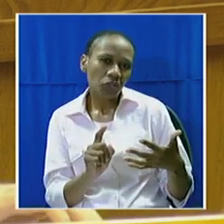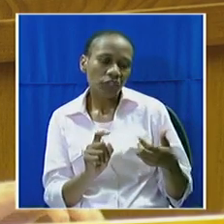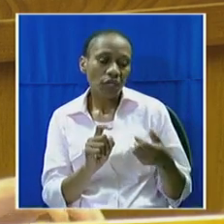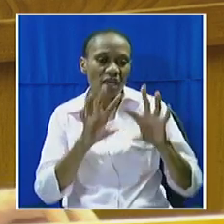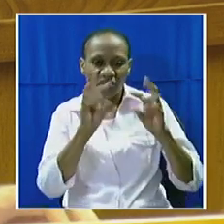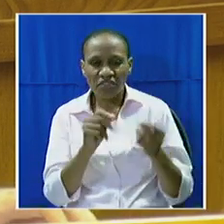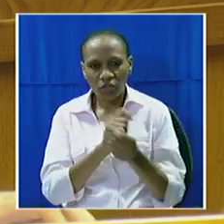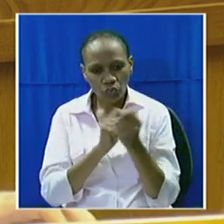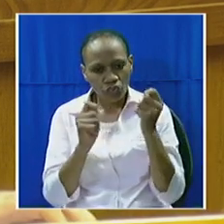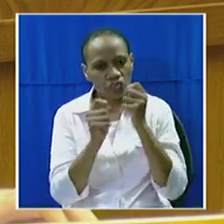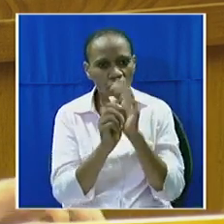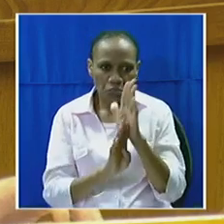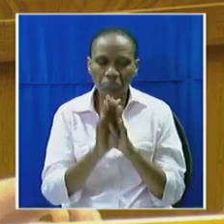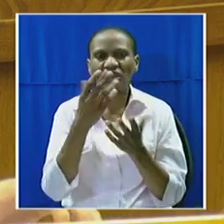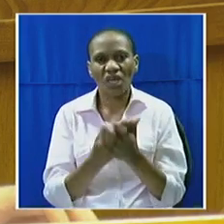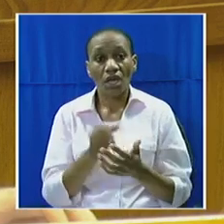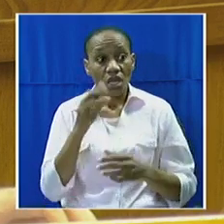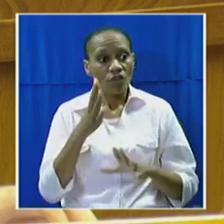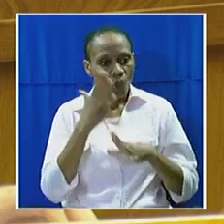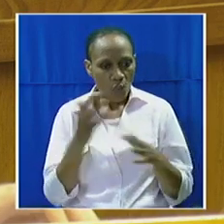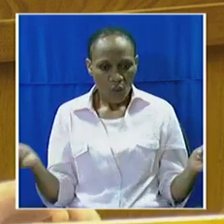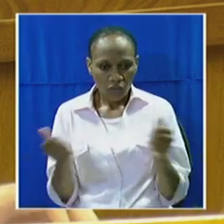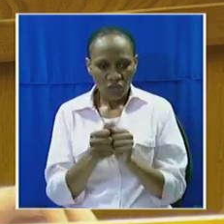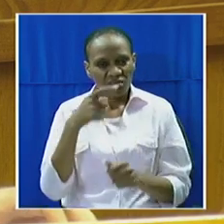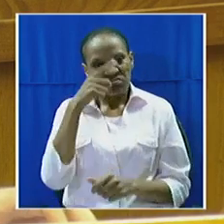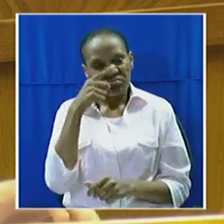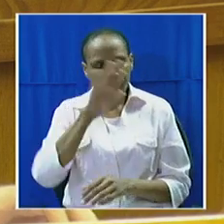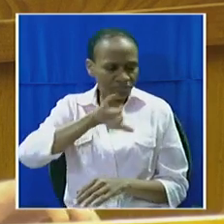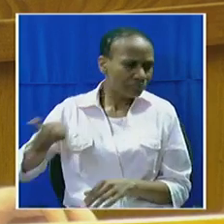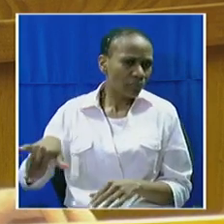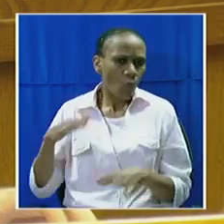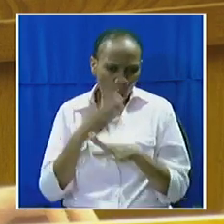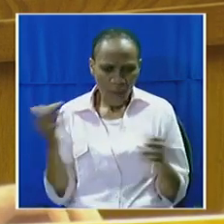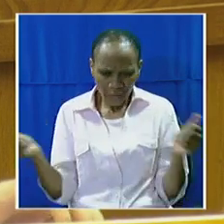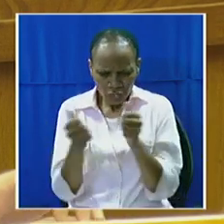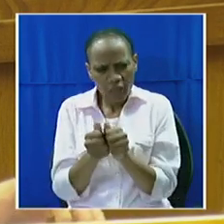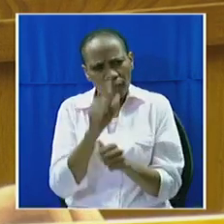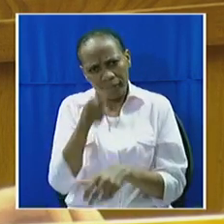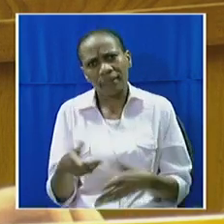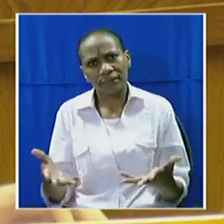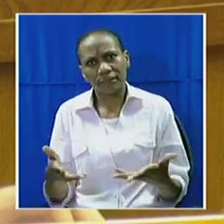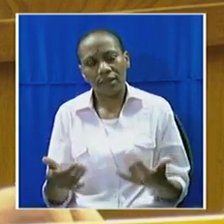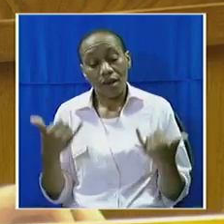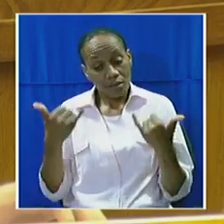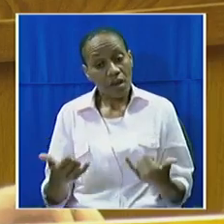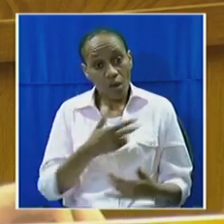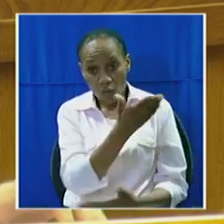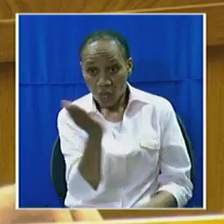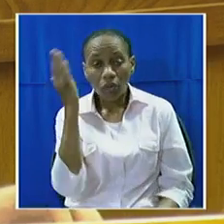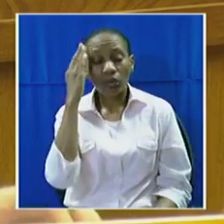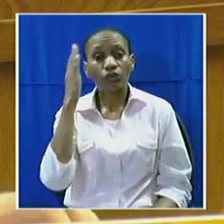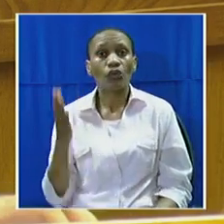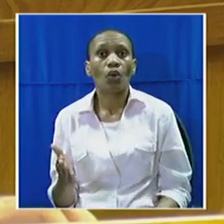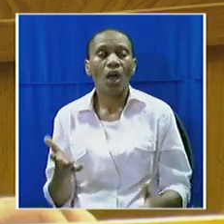better if we drop the arrogance and the aloofness and come together and work together. By now we should know that things should